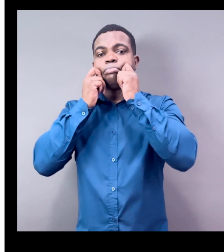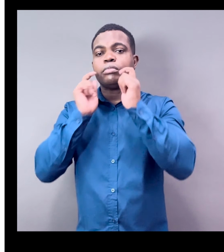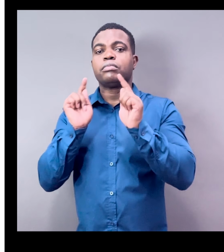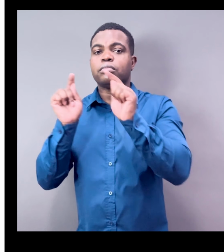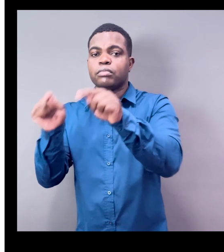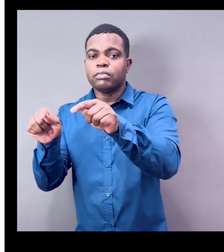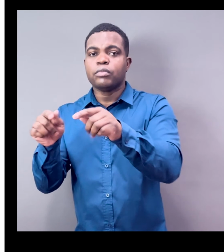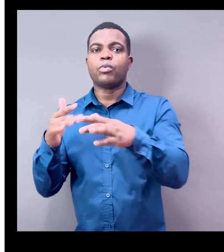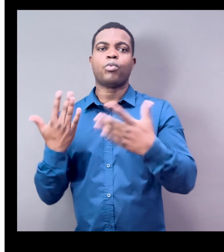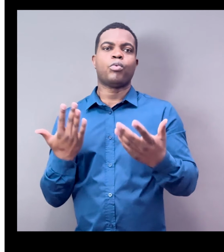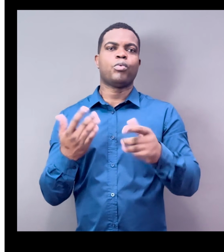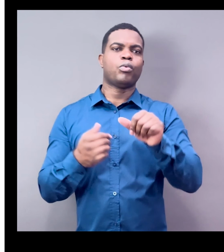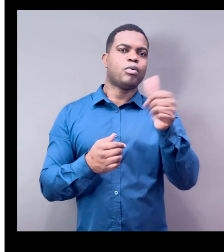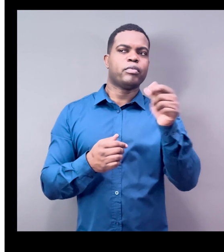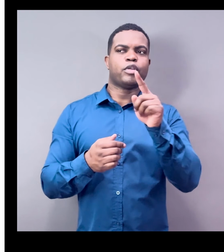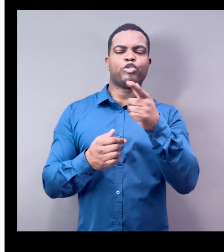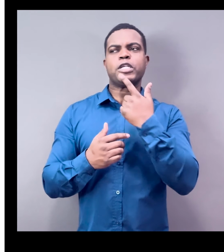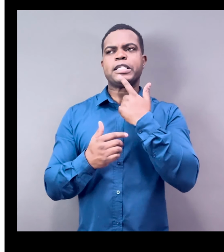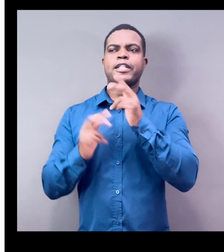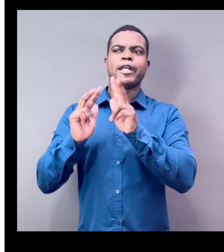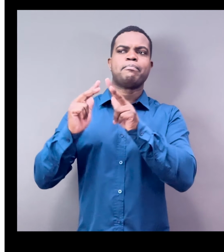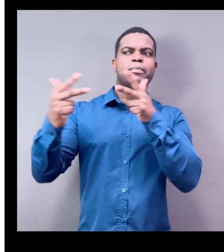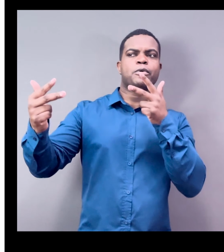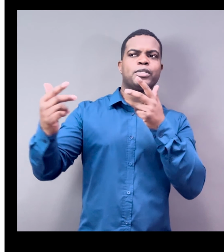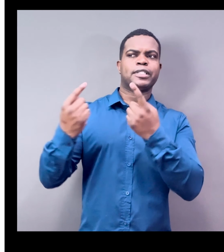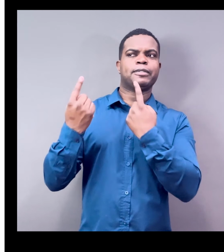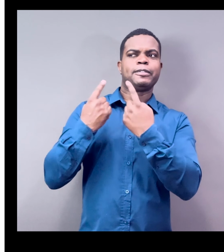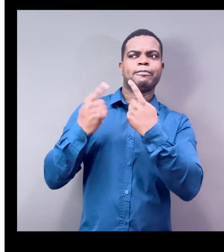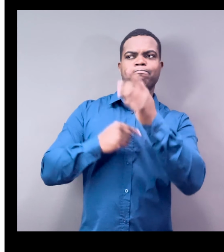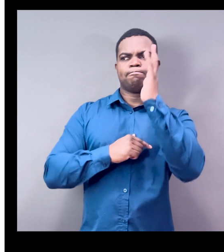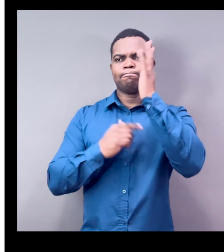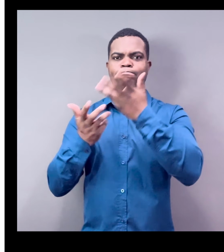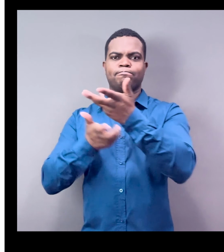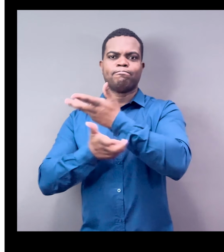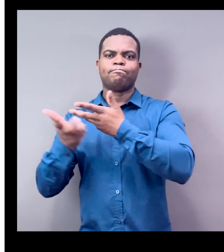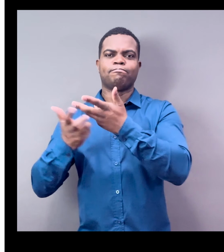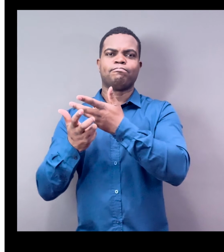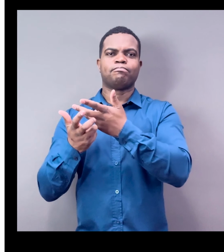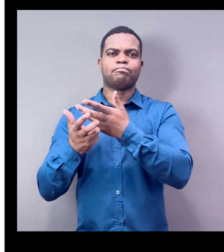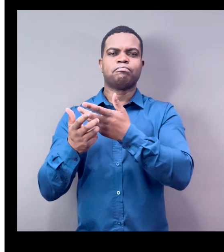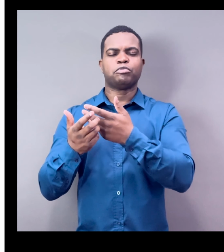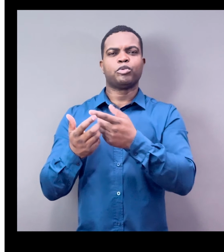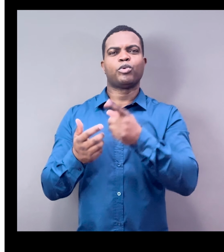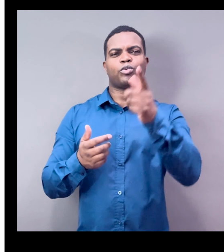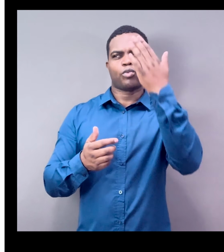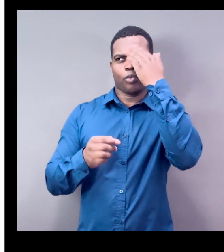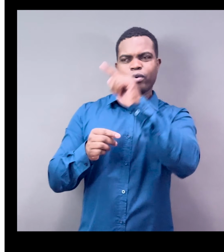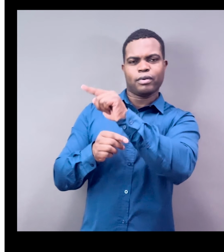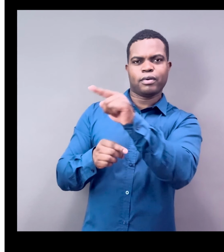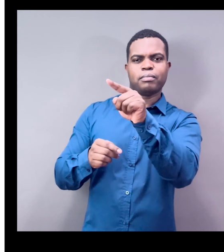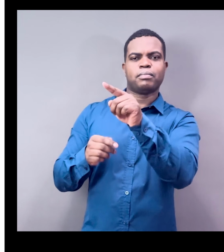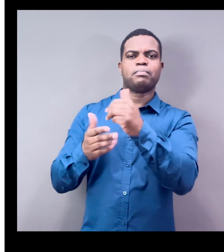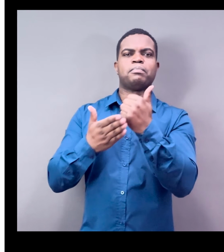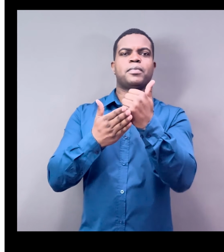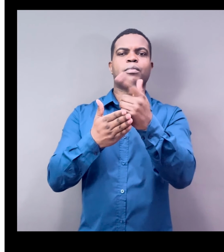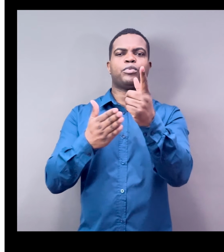physically. There may be some people you can engage virtually because you already identified who your stakeholders are. You know your